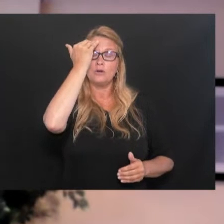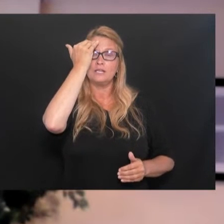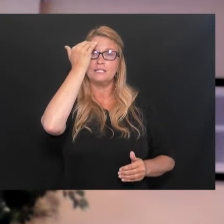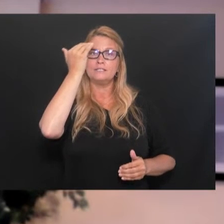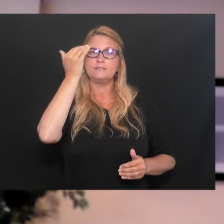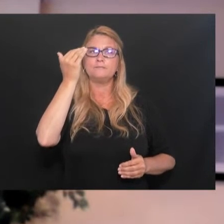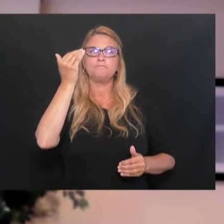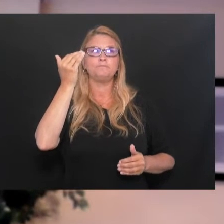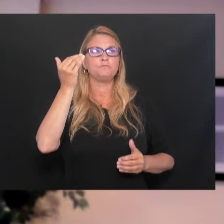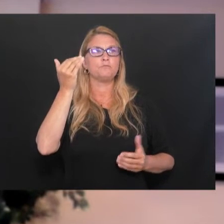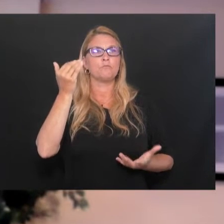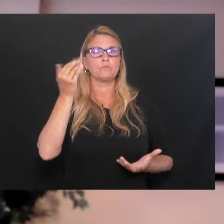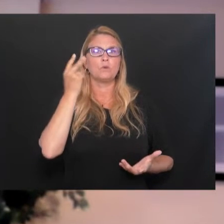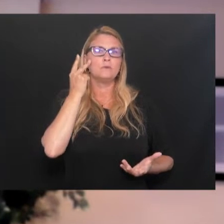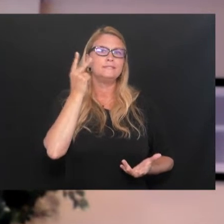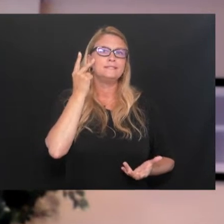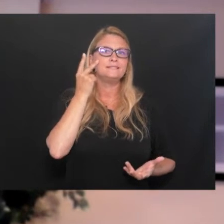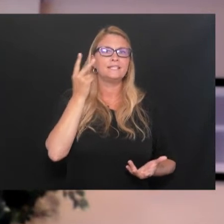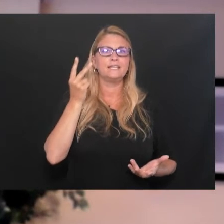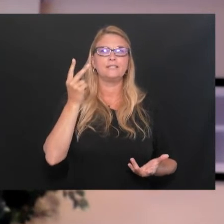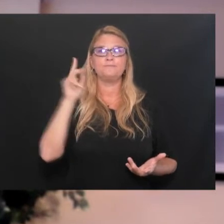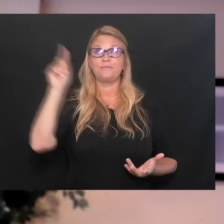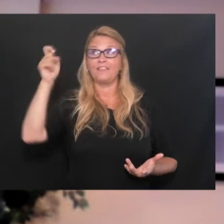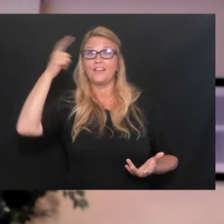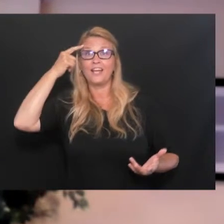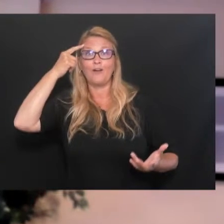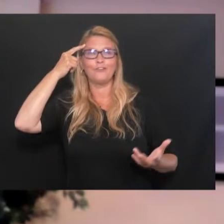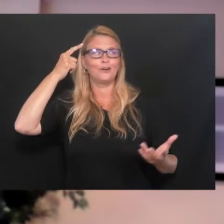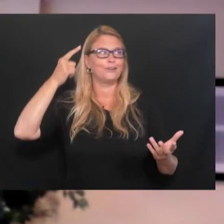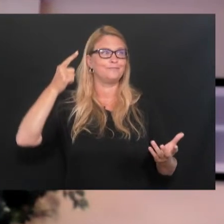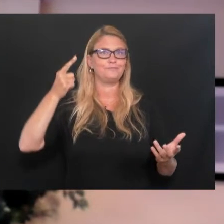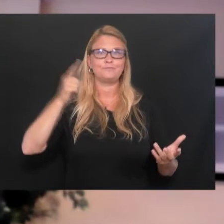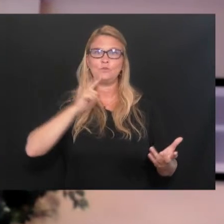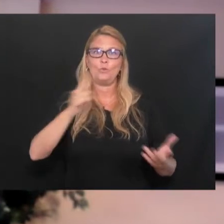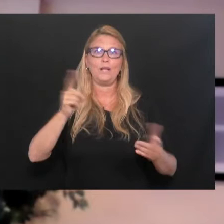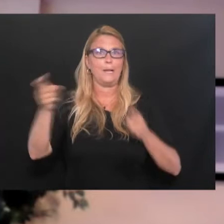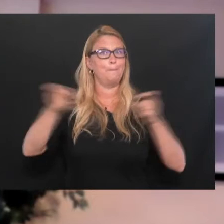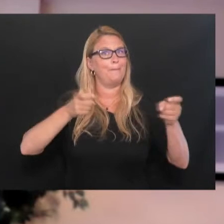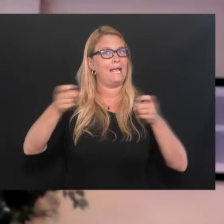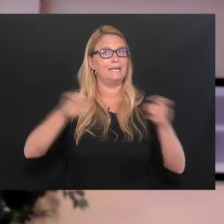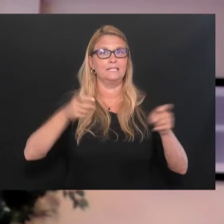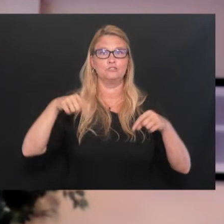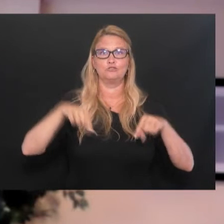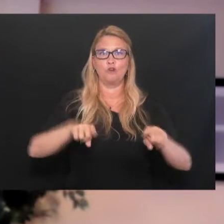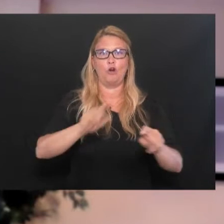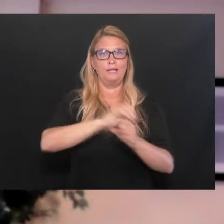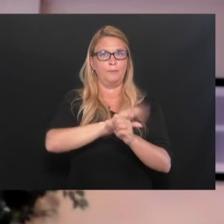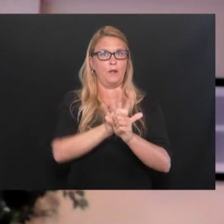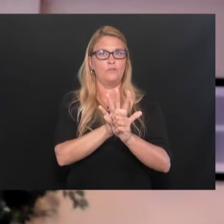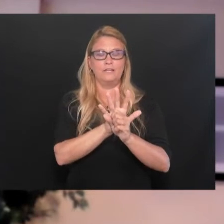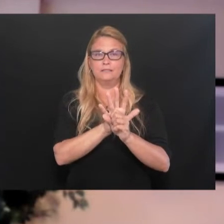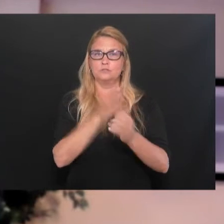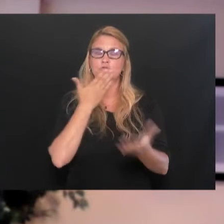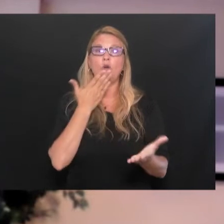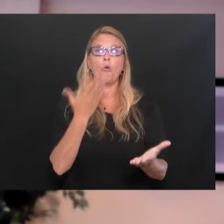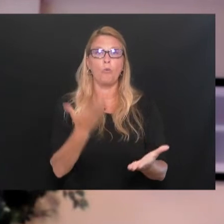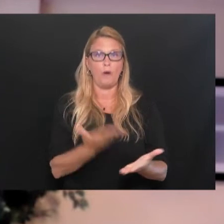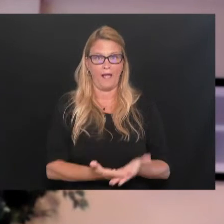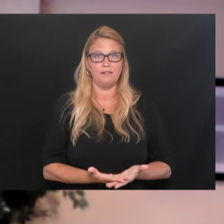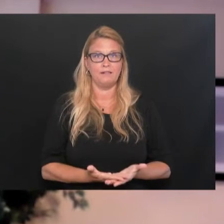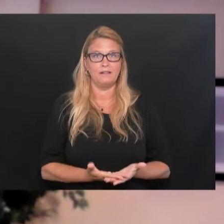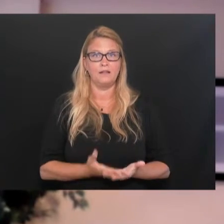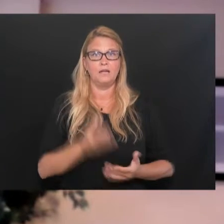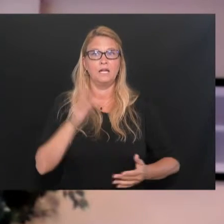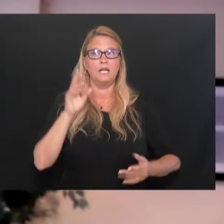as the governor's managed this pandemic so well, that for people who